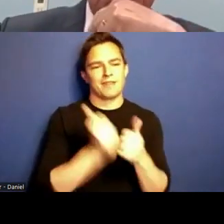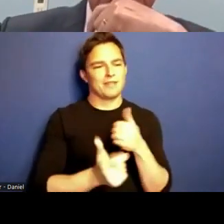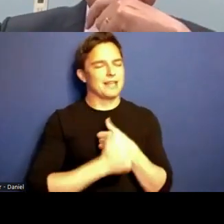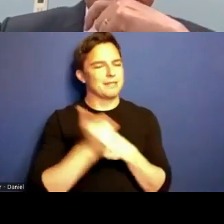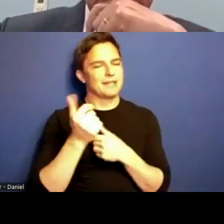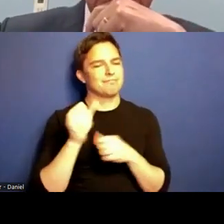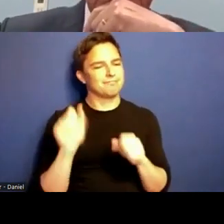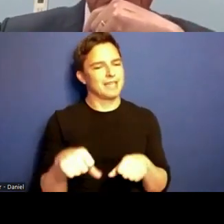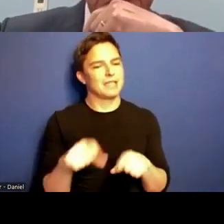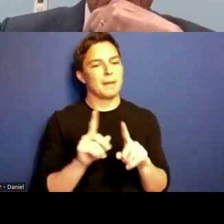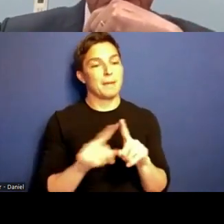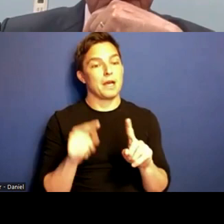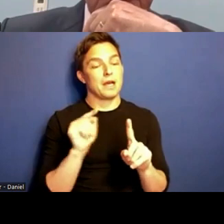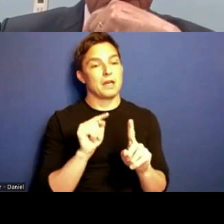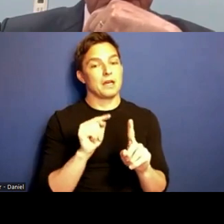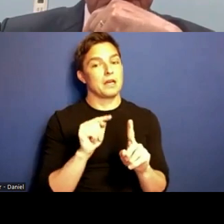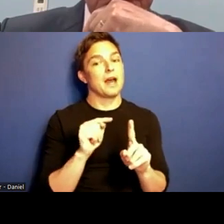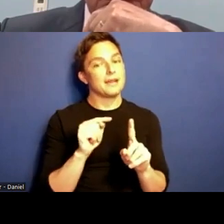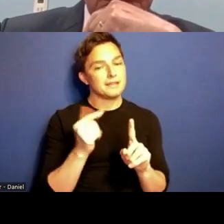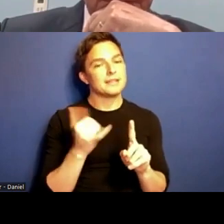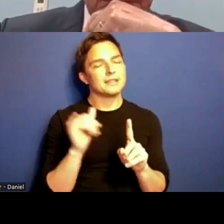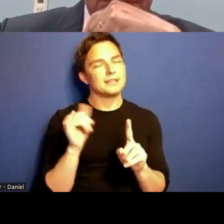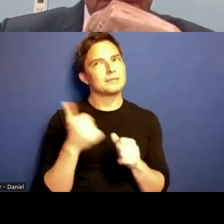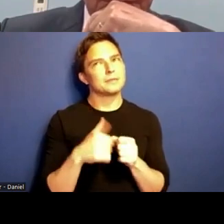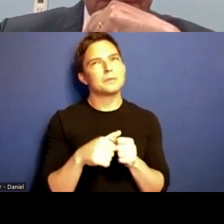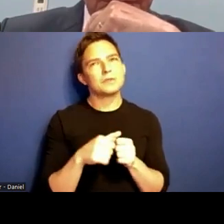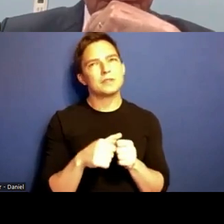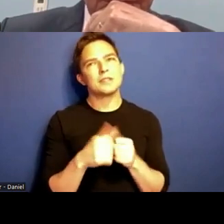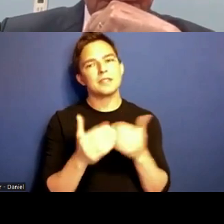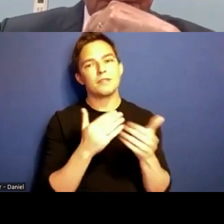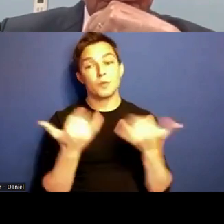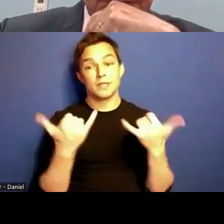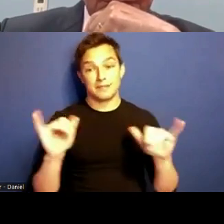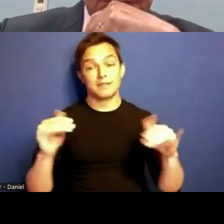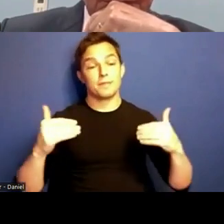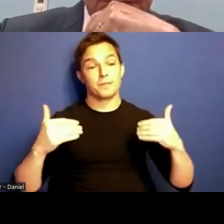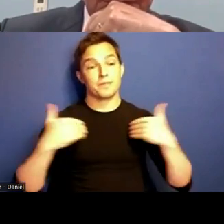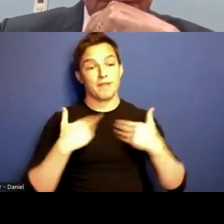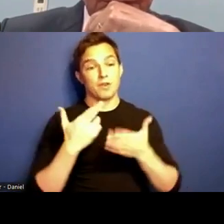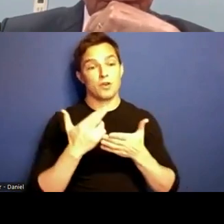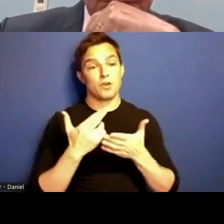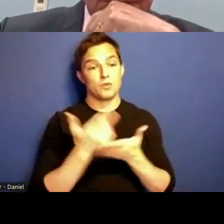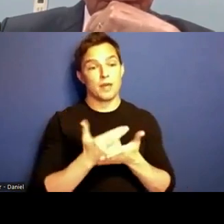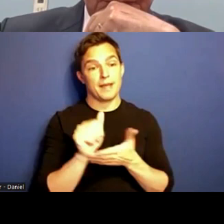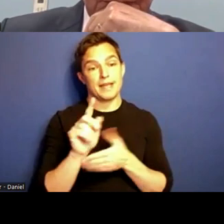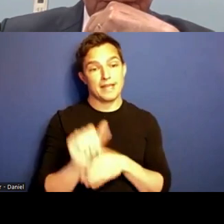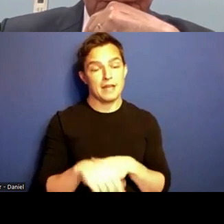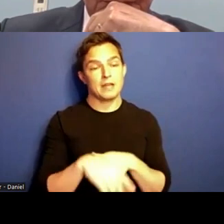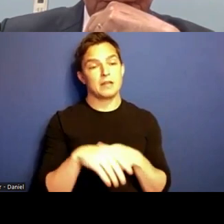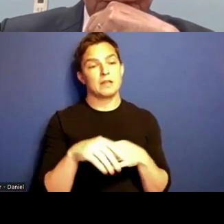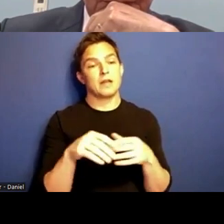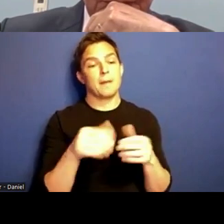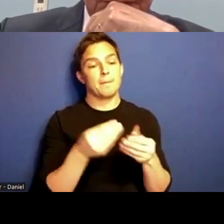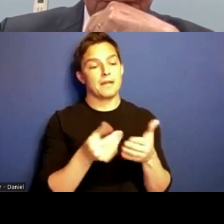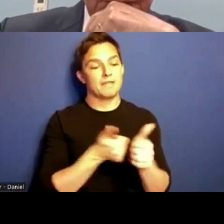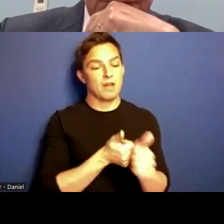get. But I got to be reminded of the fact that although we still have we have an ADA, we have money follow the person,